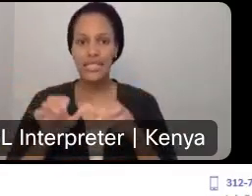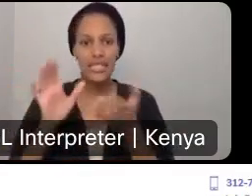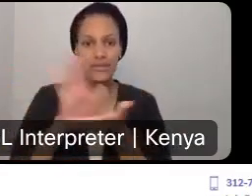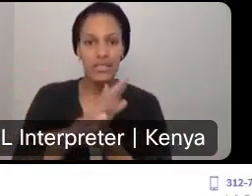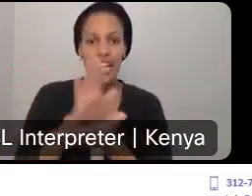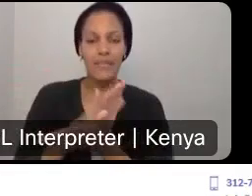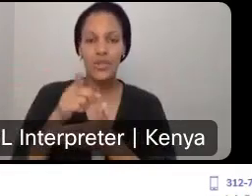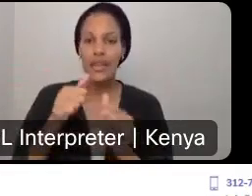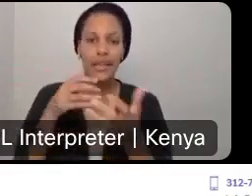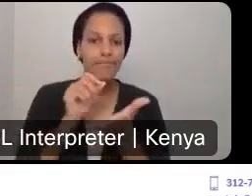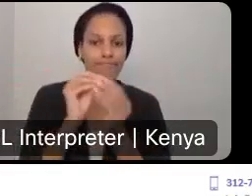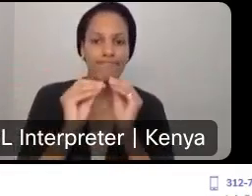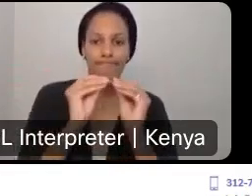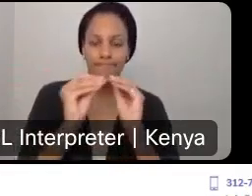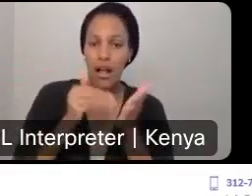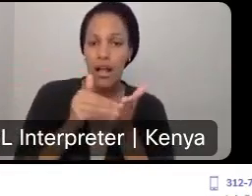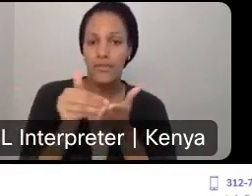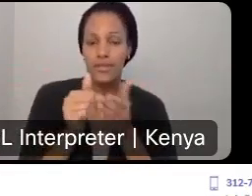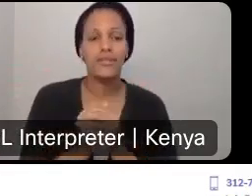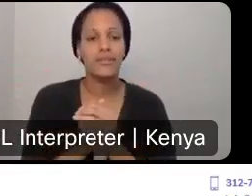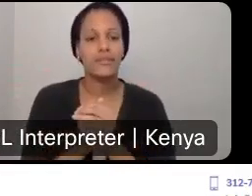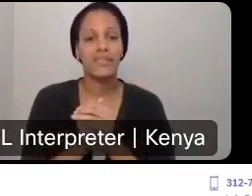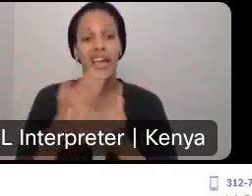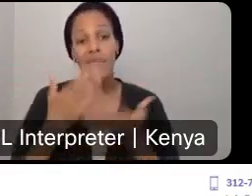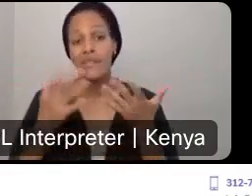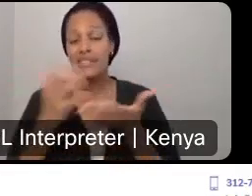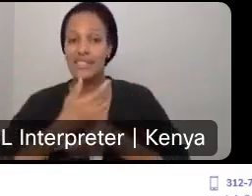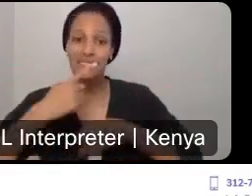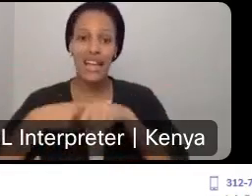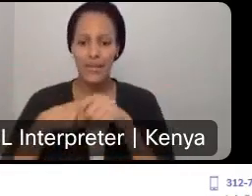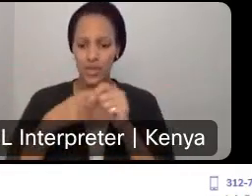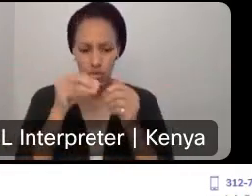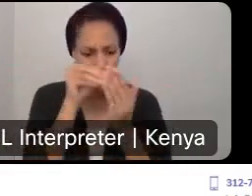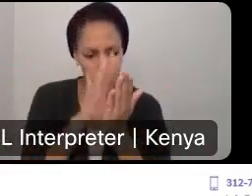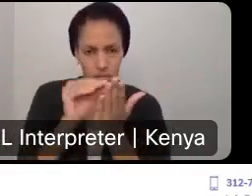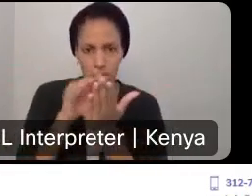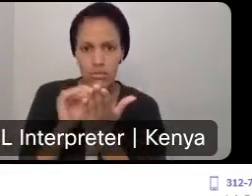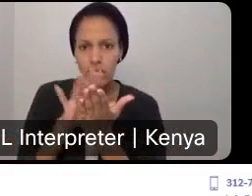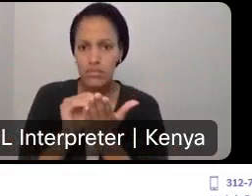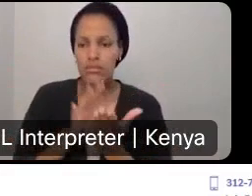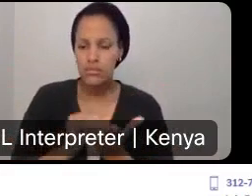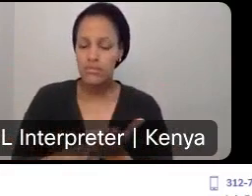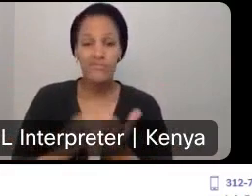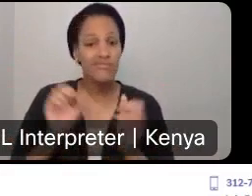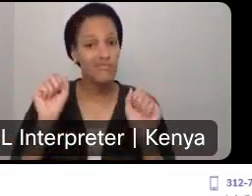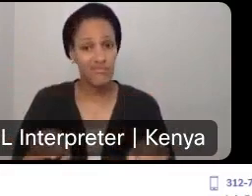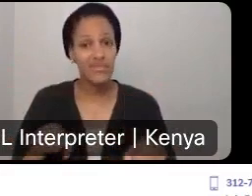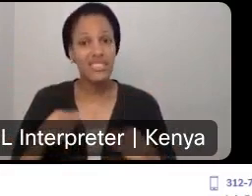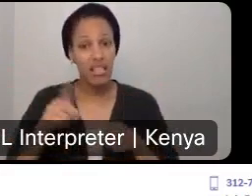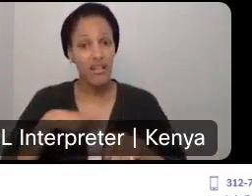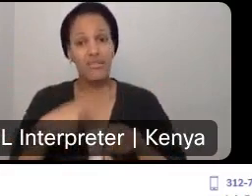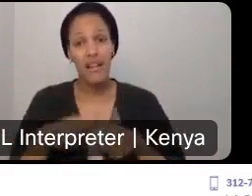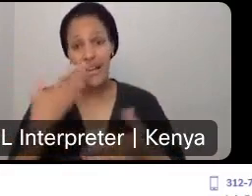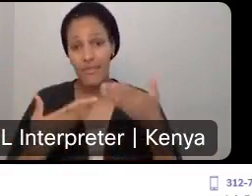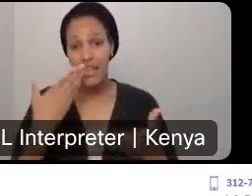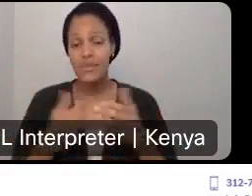It can take time to complete an emotional support plan, So you can also provide the document to survivors to